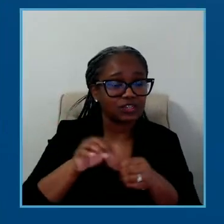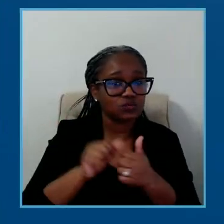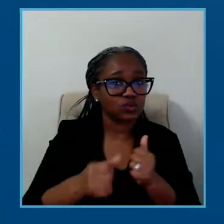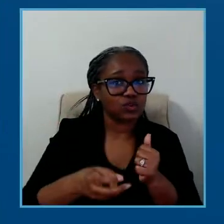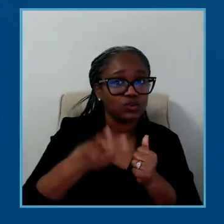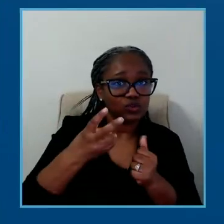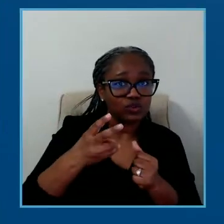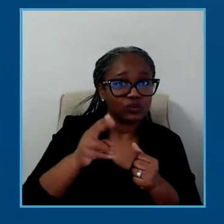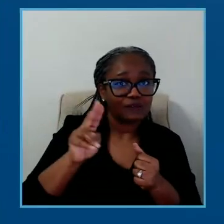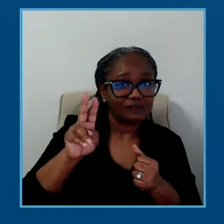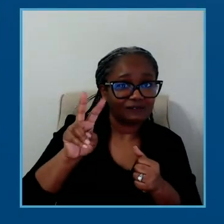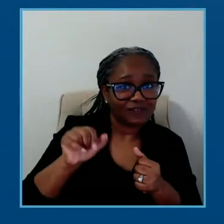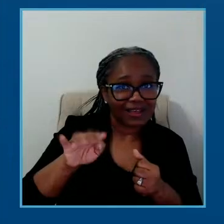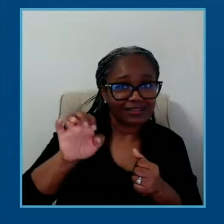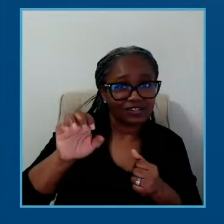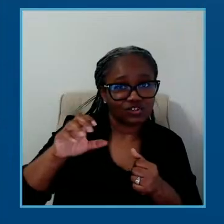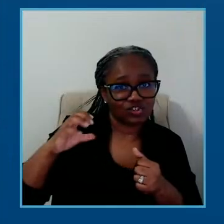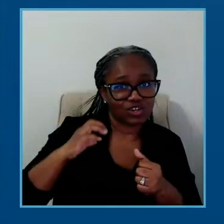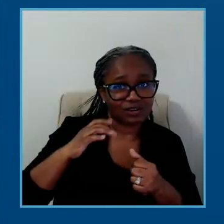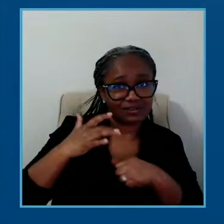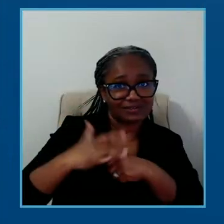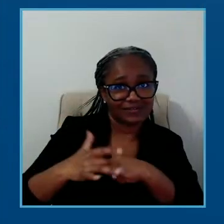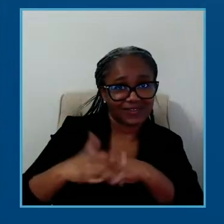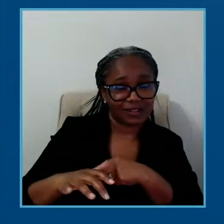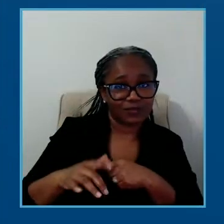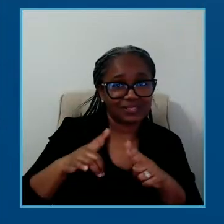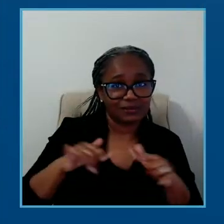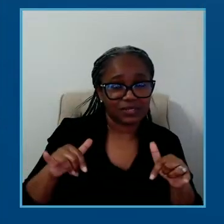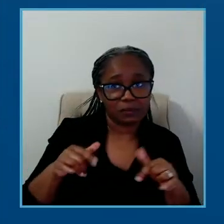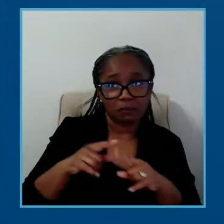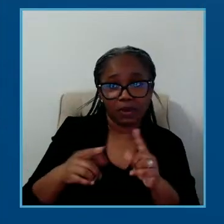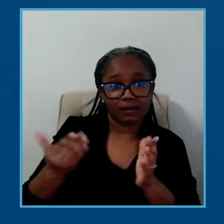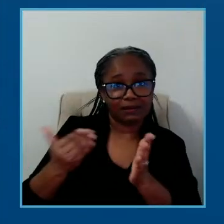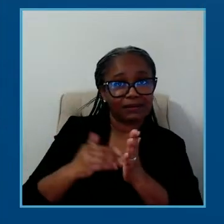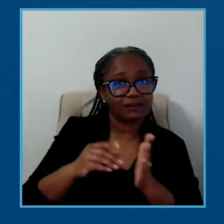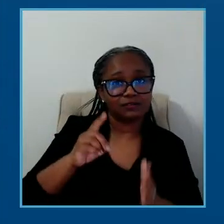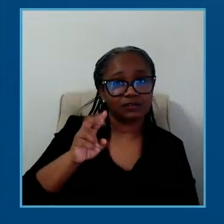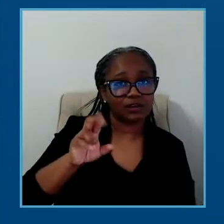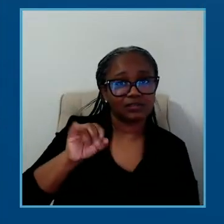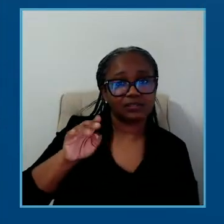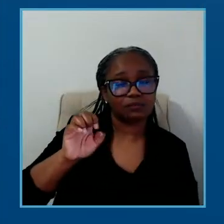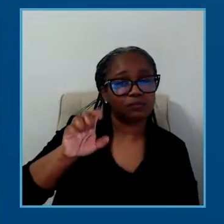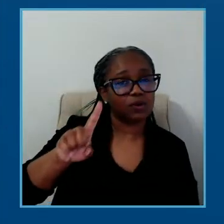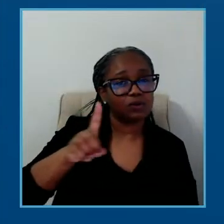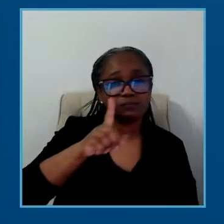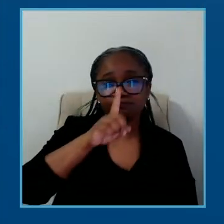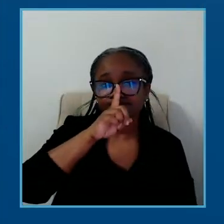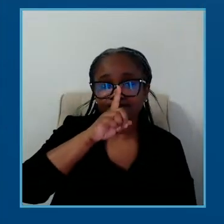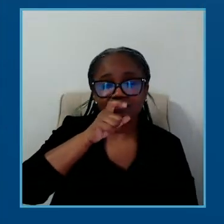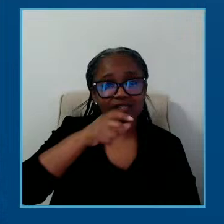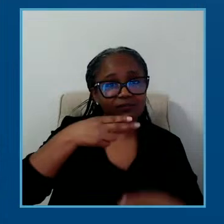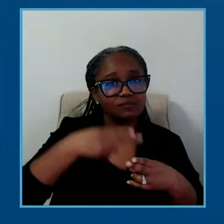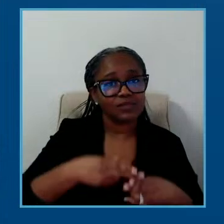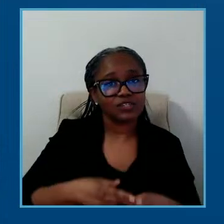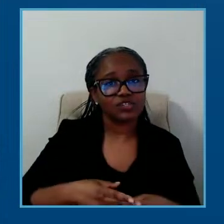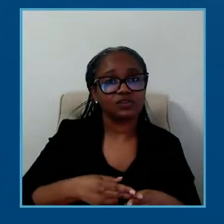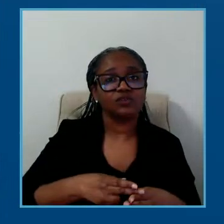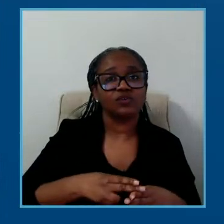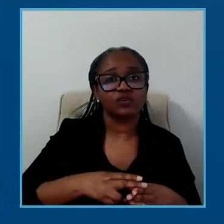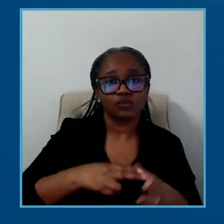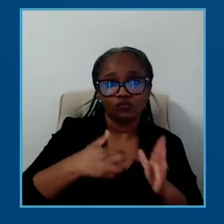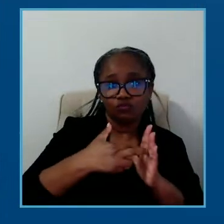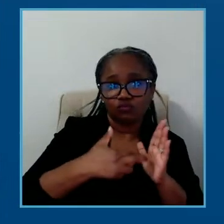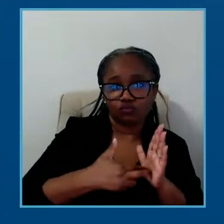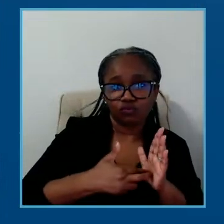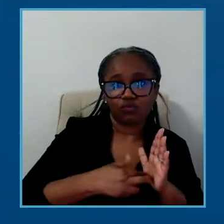at the same time. And yet, nowhere in his opinion does he reference or cite in any way to Rule 4648,